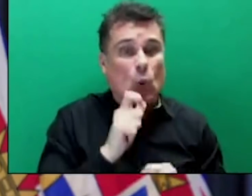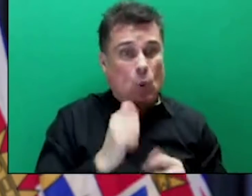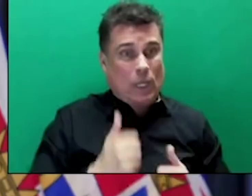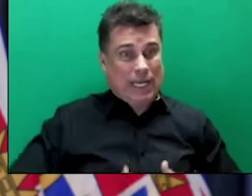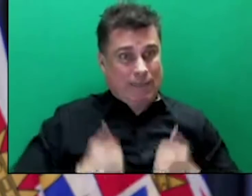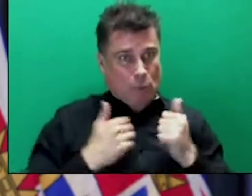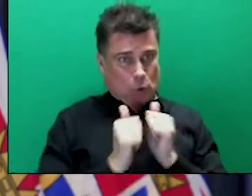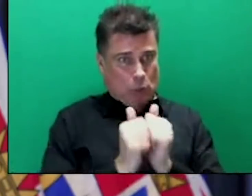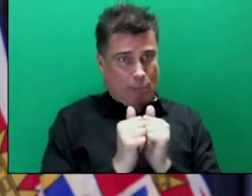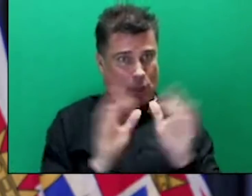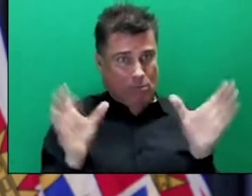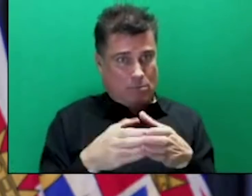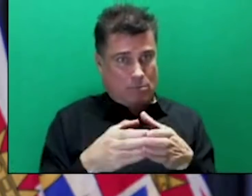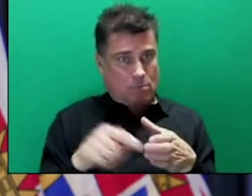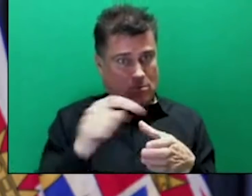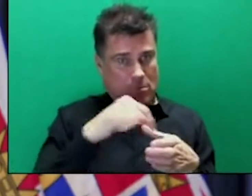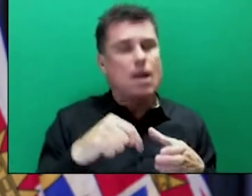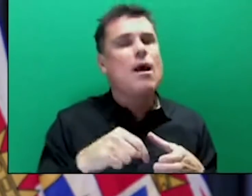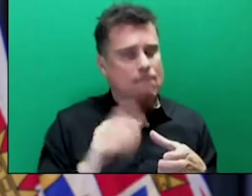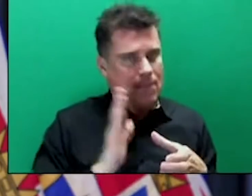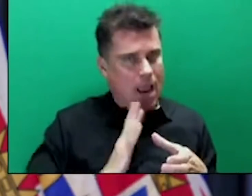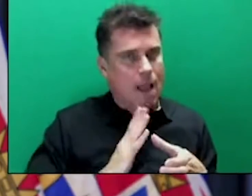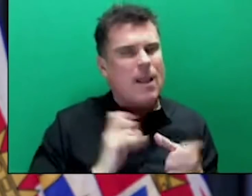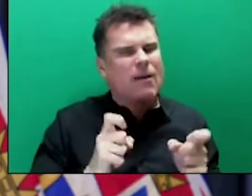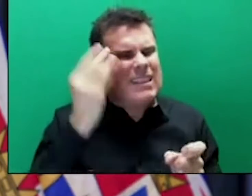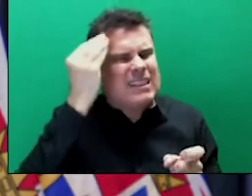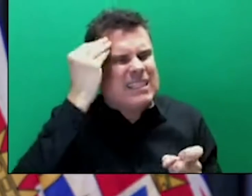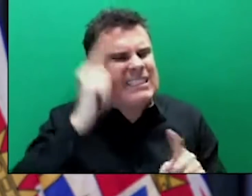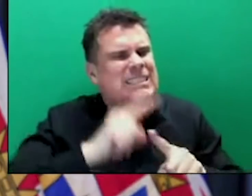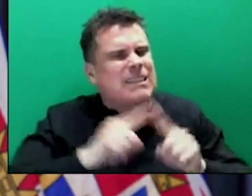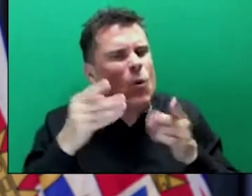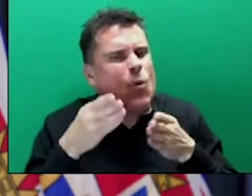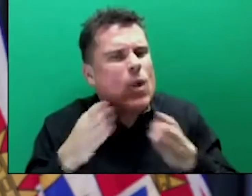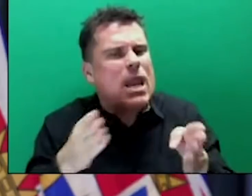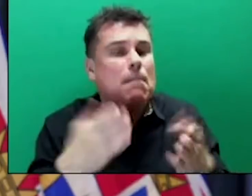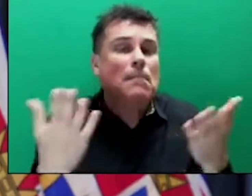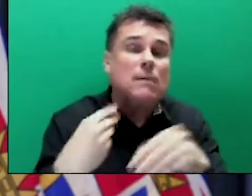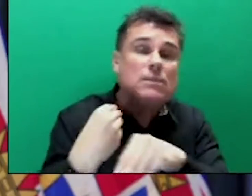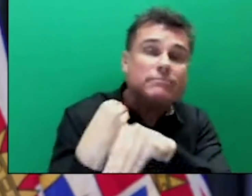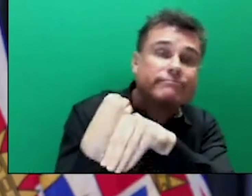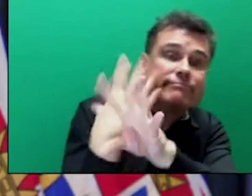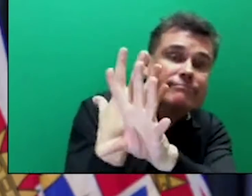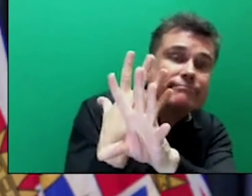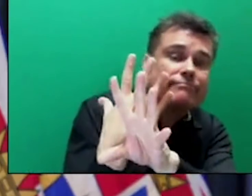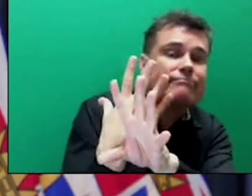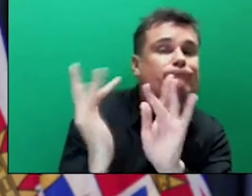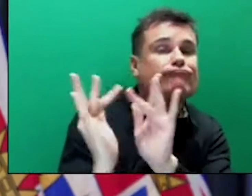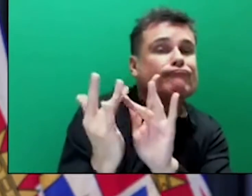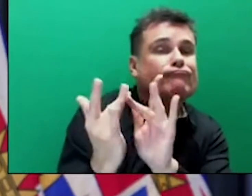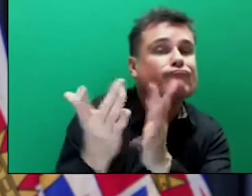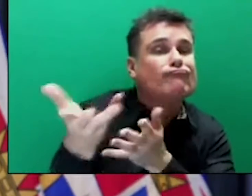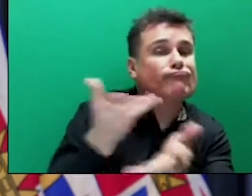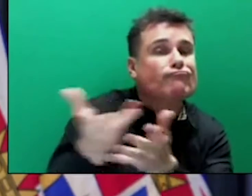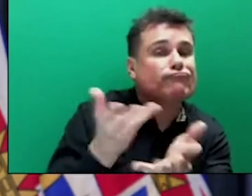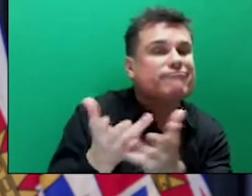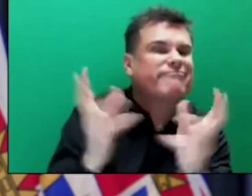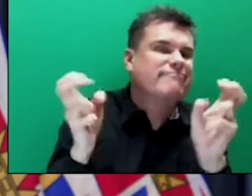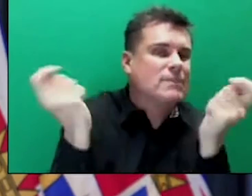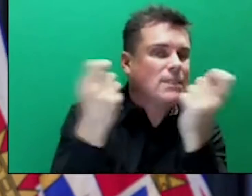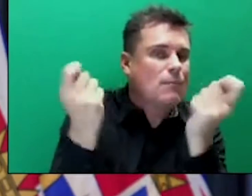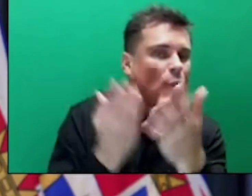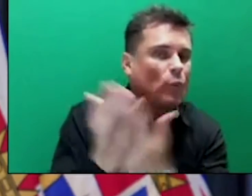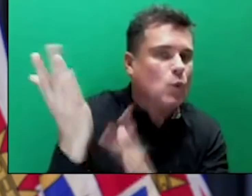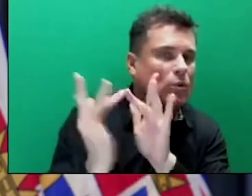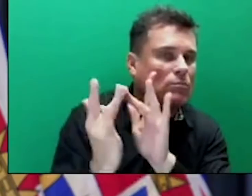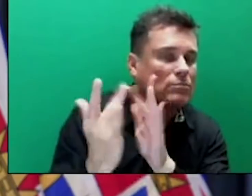are going to be different, and they need to be different. But we have to recognize we're not alone in this. These are things that we need